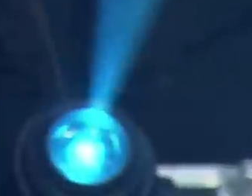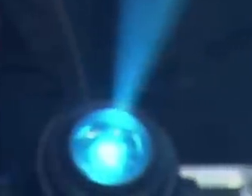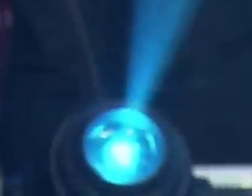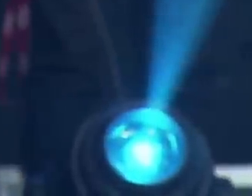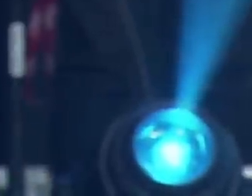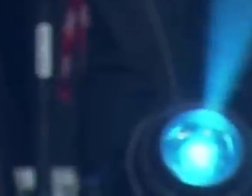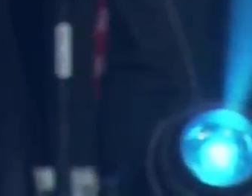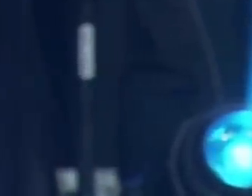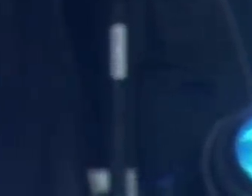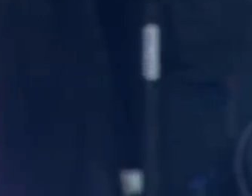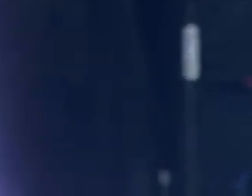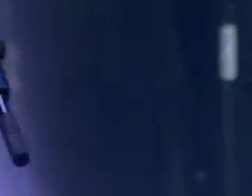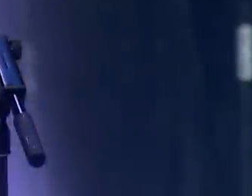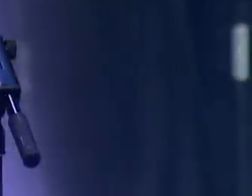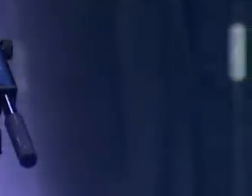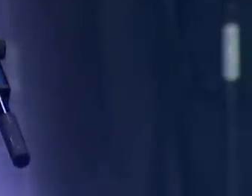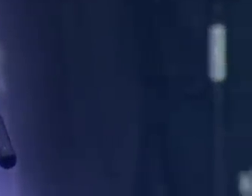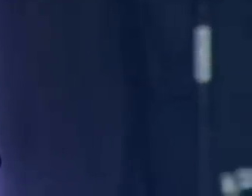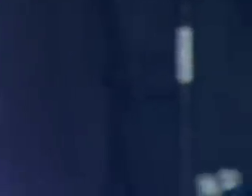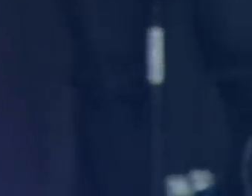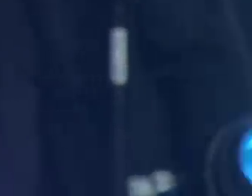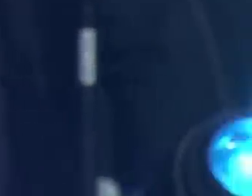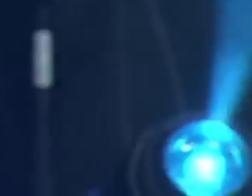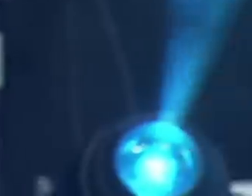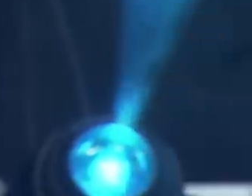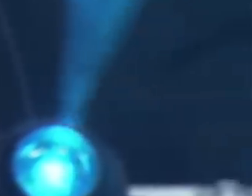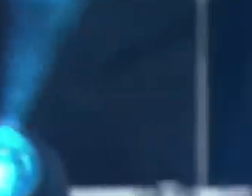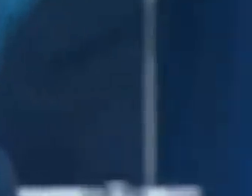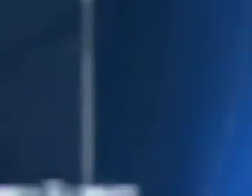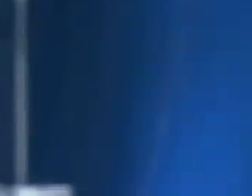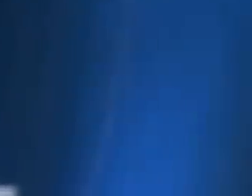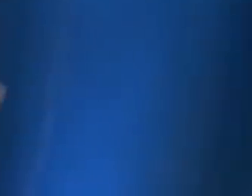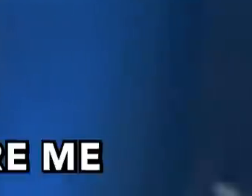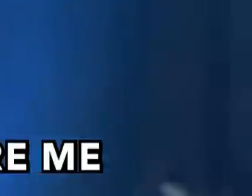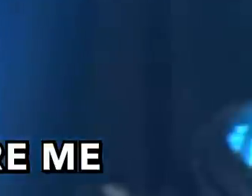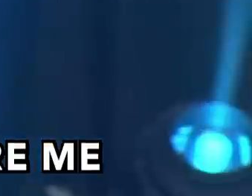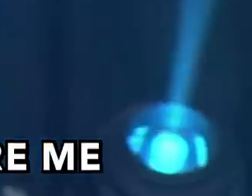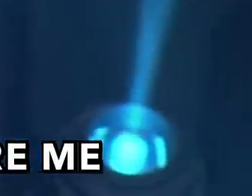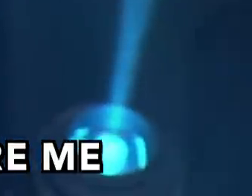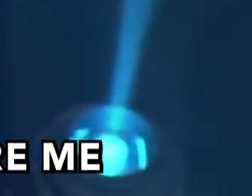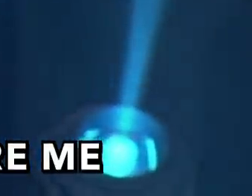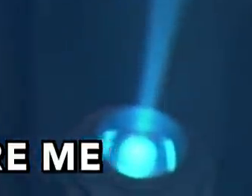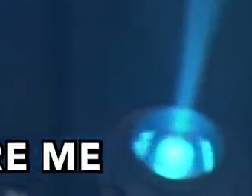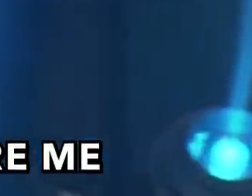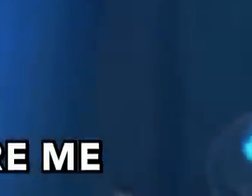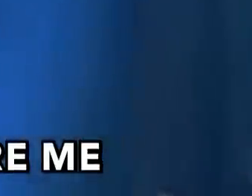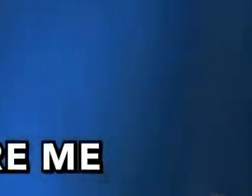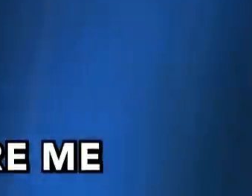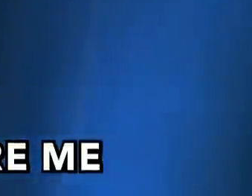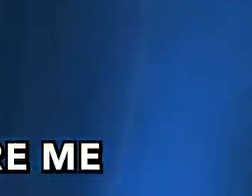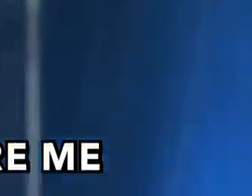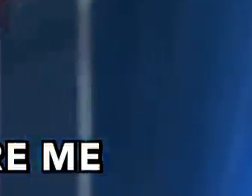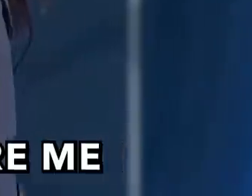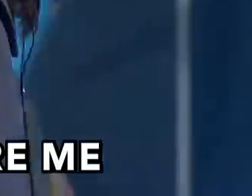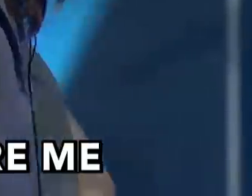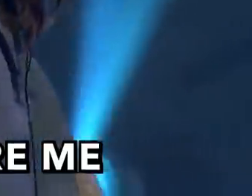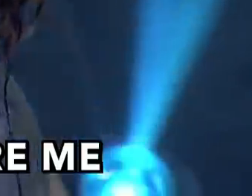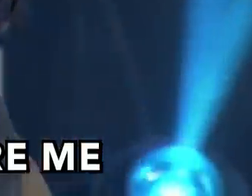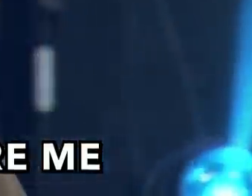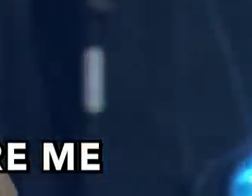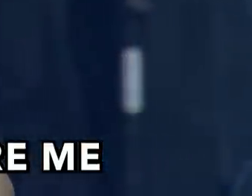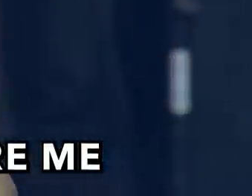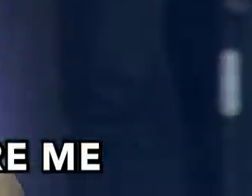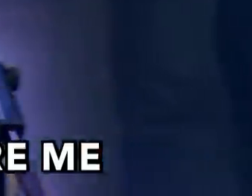dawning. It's time to sing your song again.